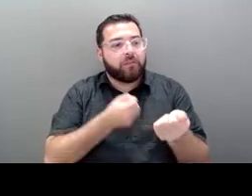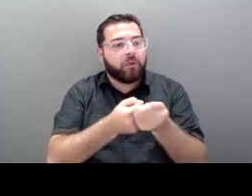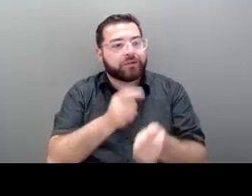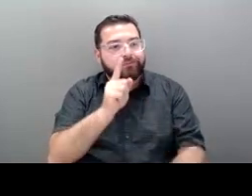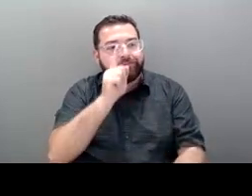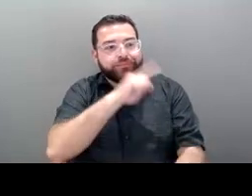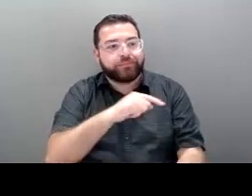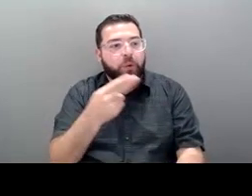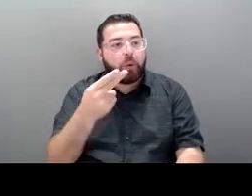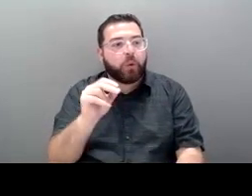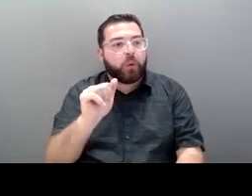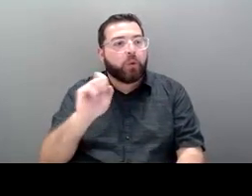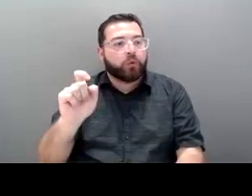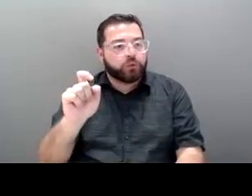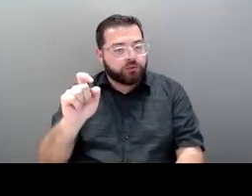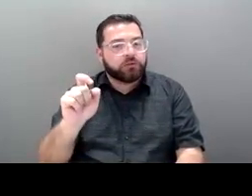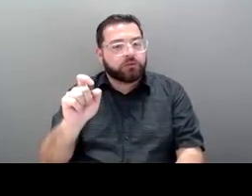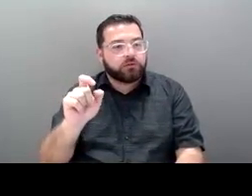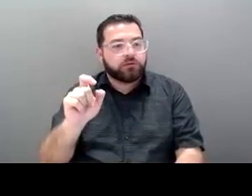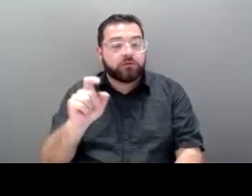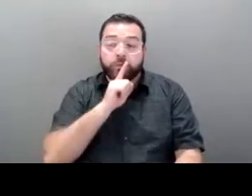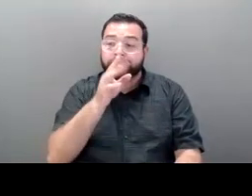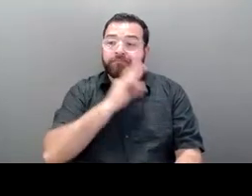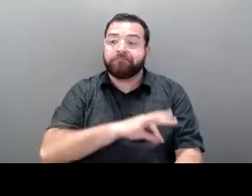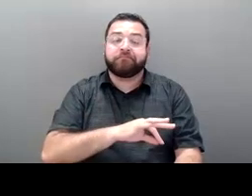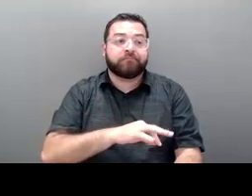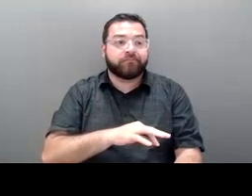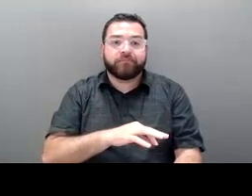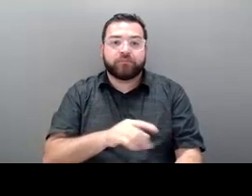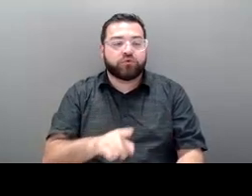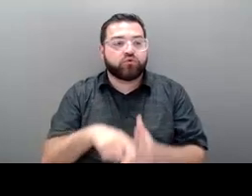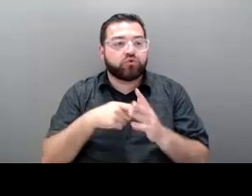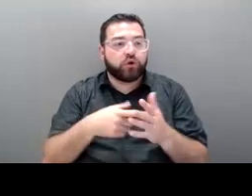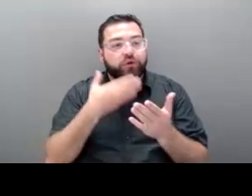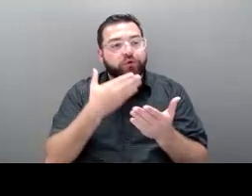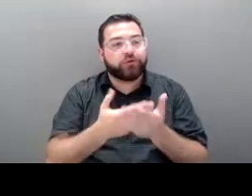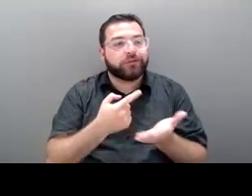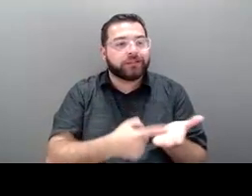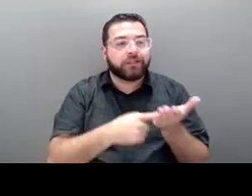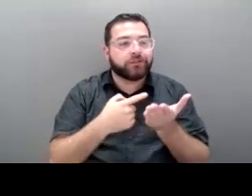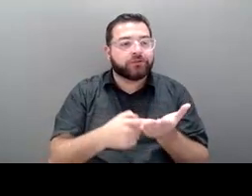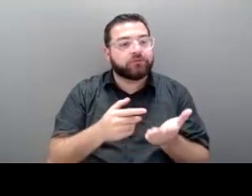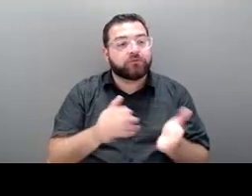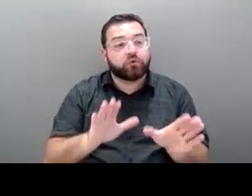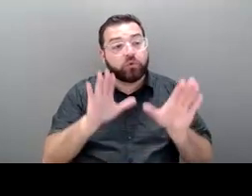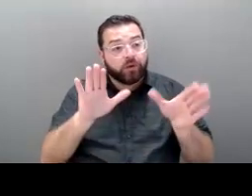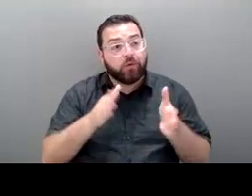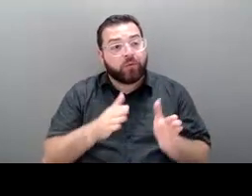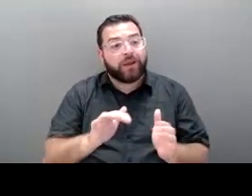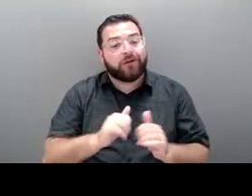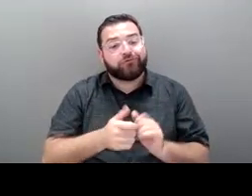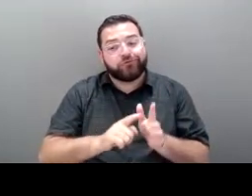using AI. And it's really, really useful, and it's led to good discussion. So it's a great way to jump in if you want